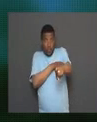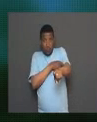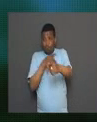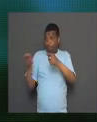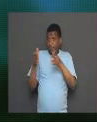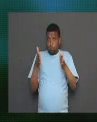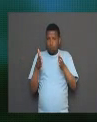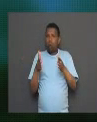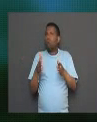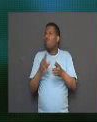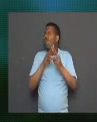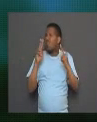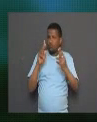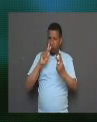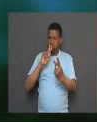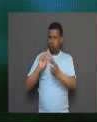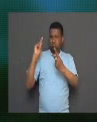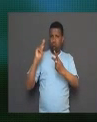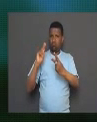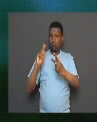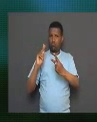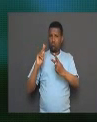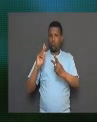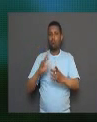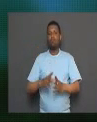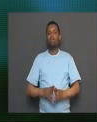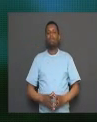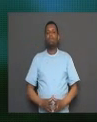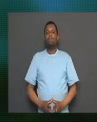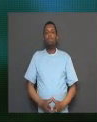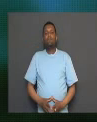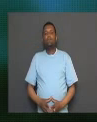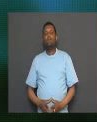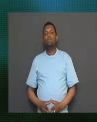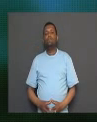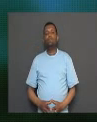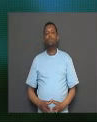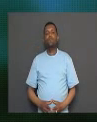relative distances are very accurate.